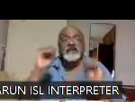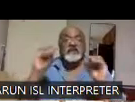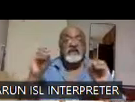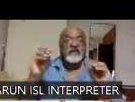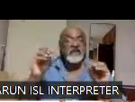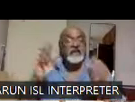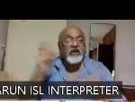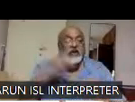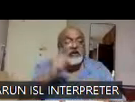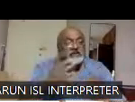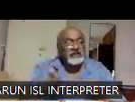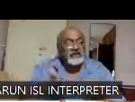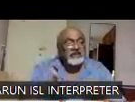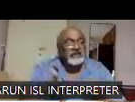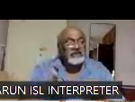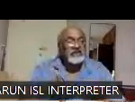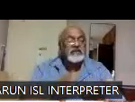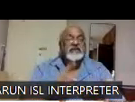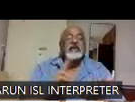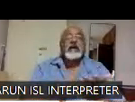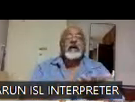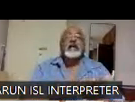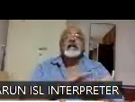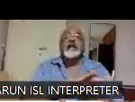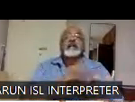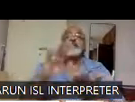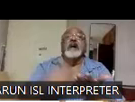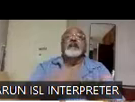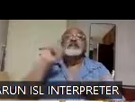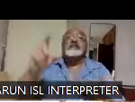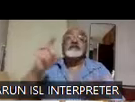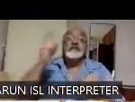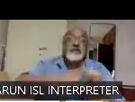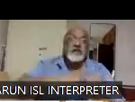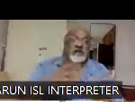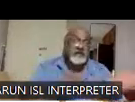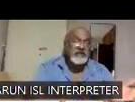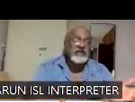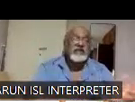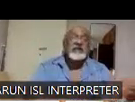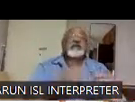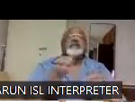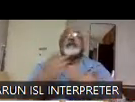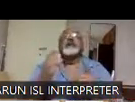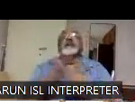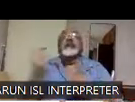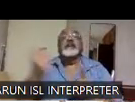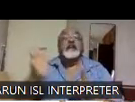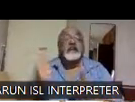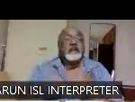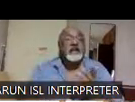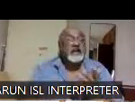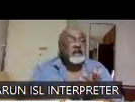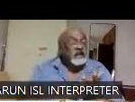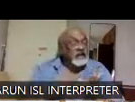the National Human Rights Commission. And then she became the director of National Institute of the Visually Handicapped in